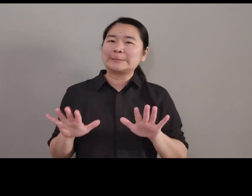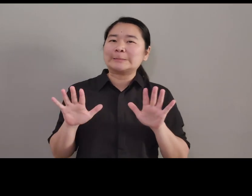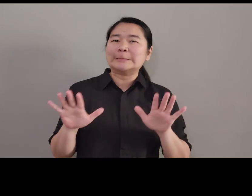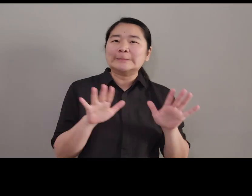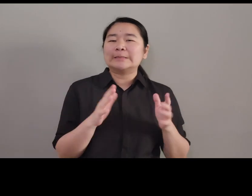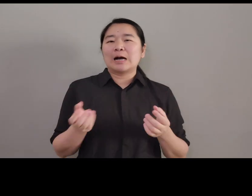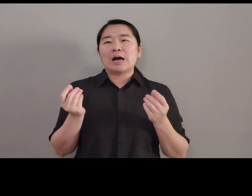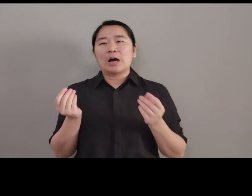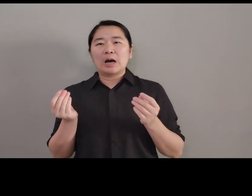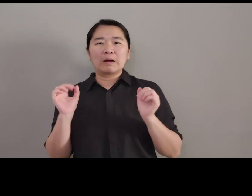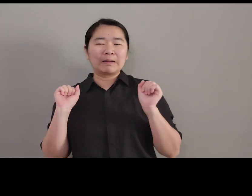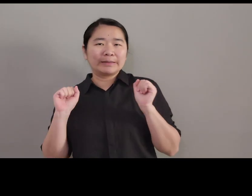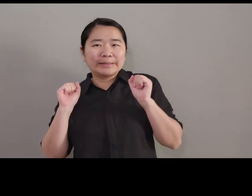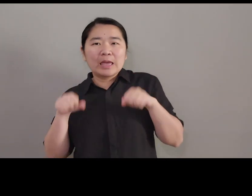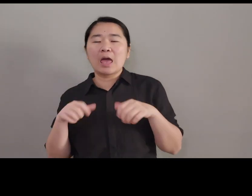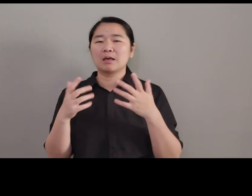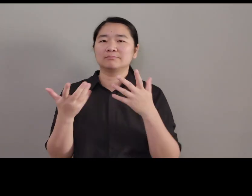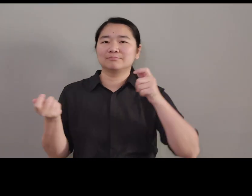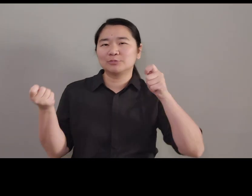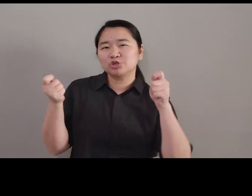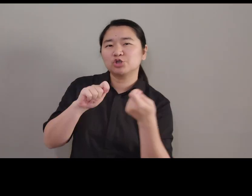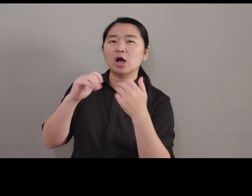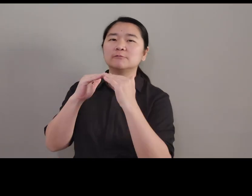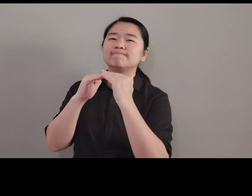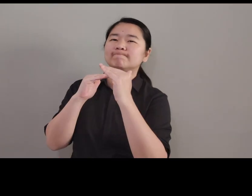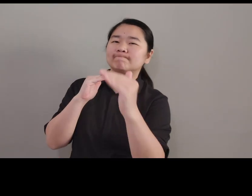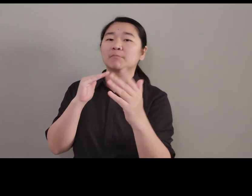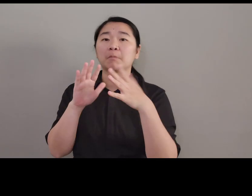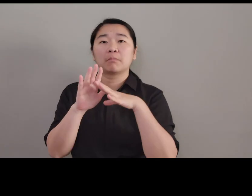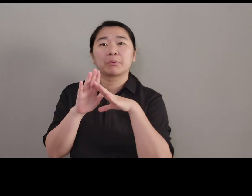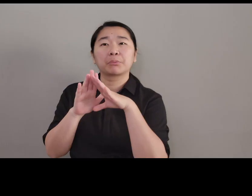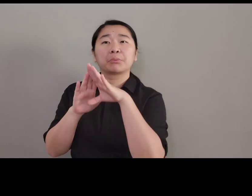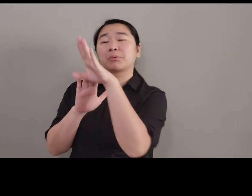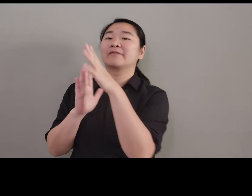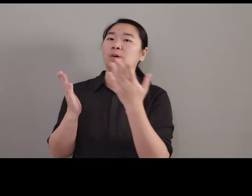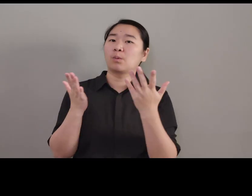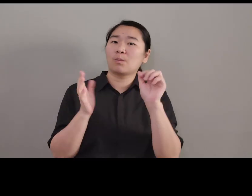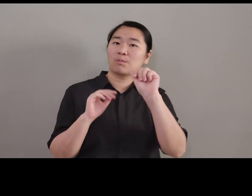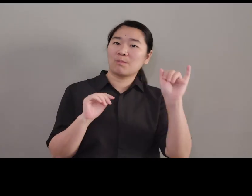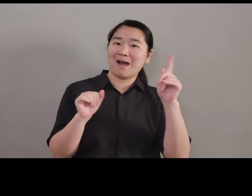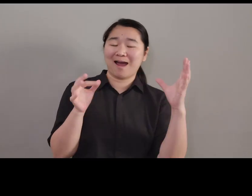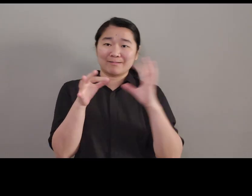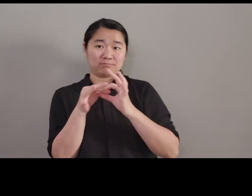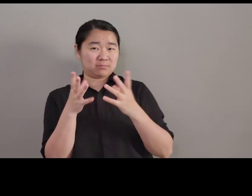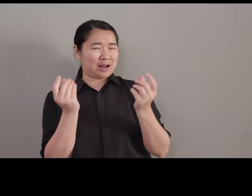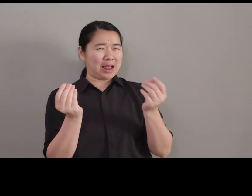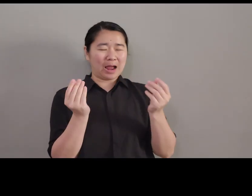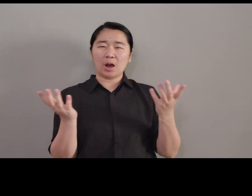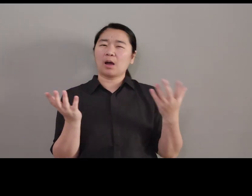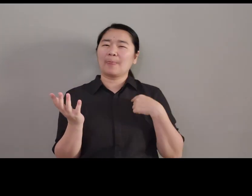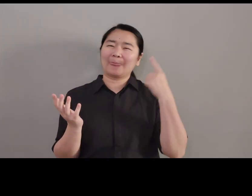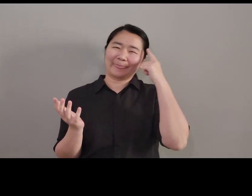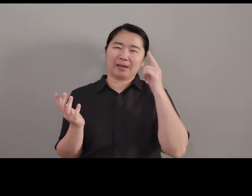really significantly change? And don't just say AI, because we know that will change many things. But if you are a little bit more specific, what could really